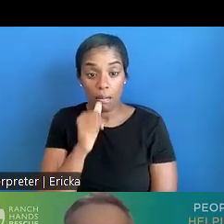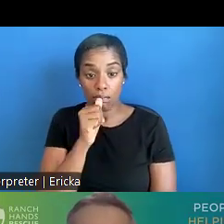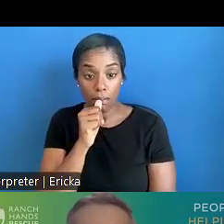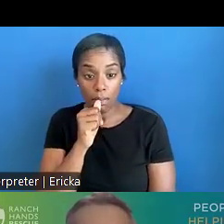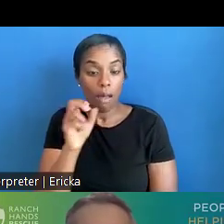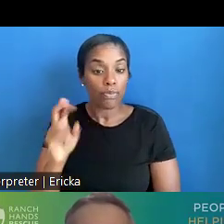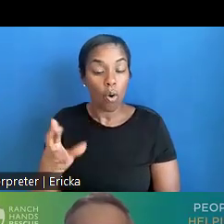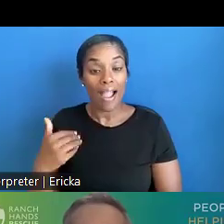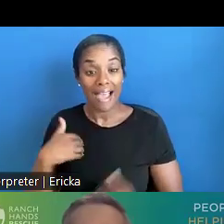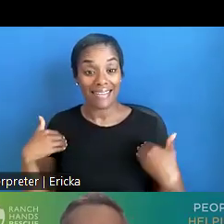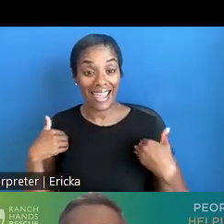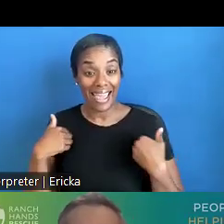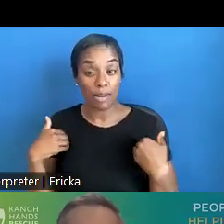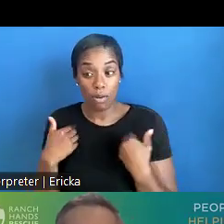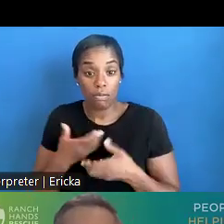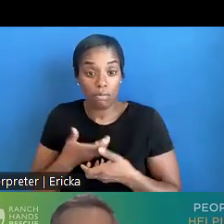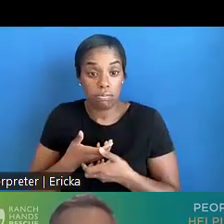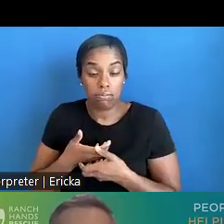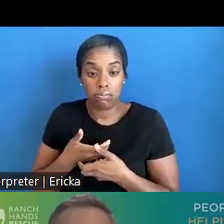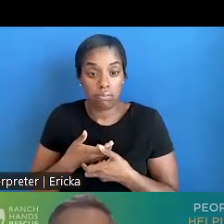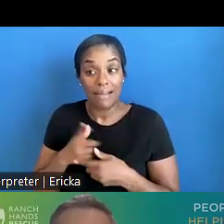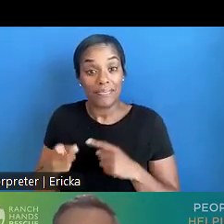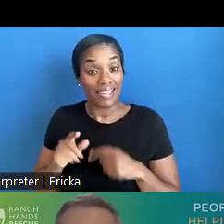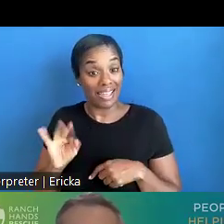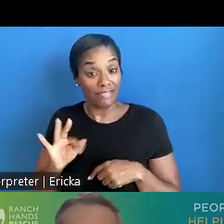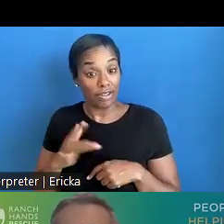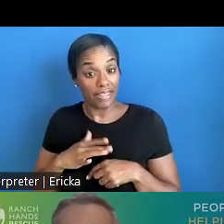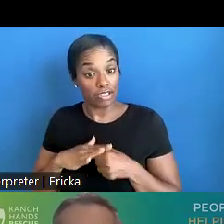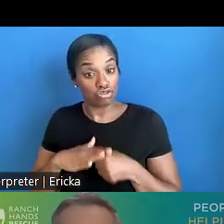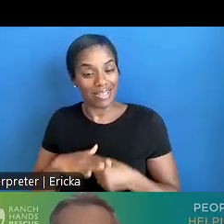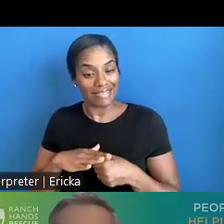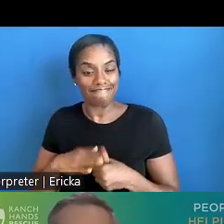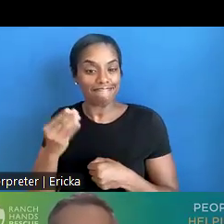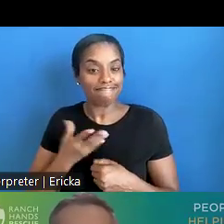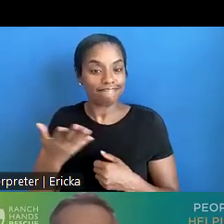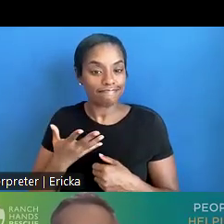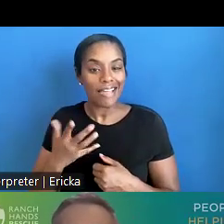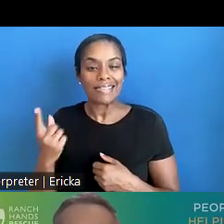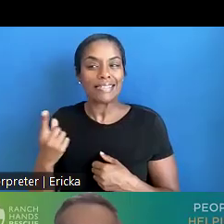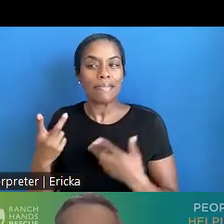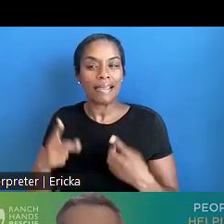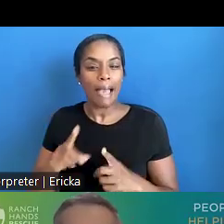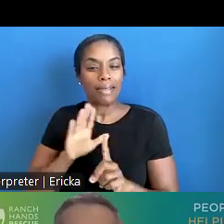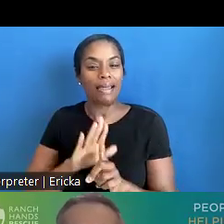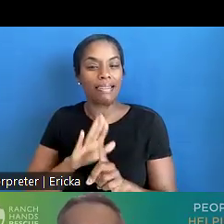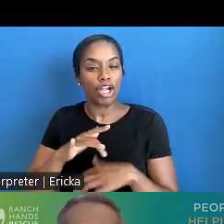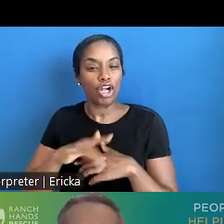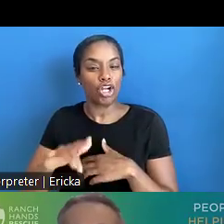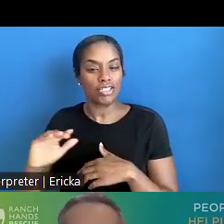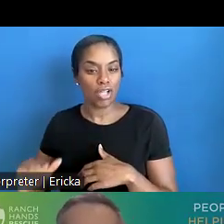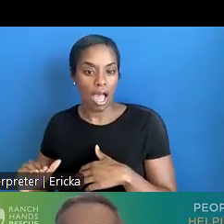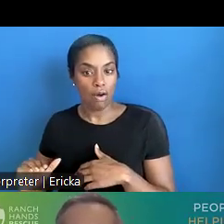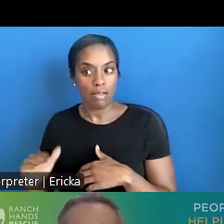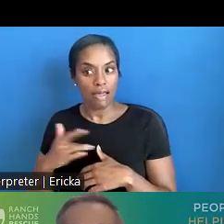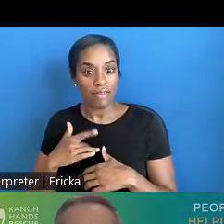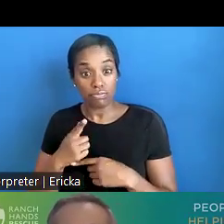really stressed out. Well, that tells me that there was something that happened in early childhood that was traumatic and they didn't